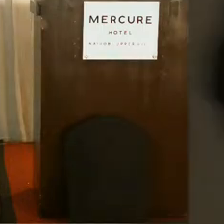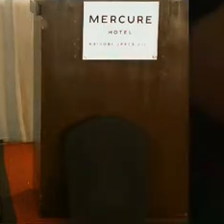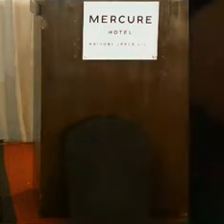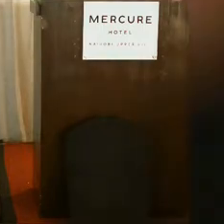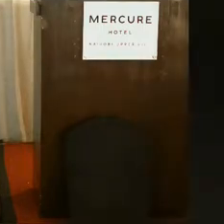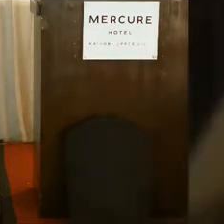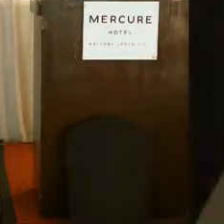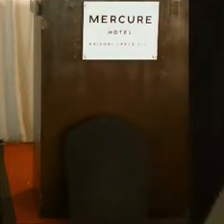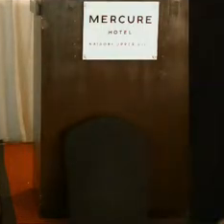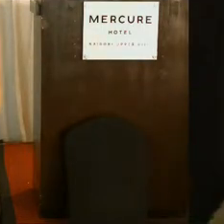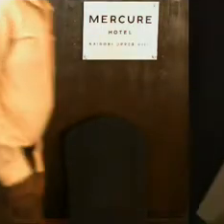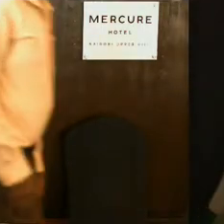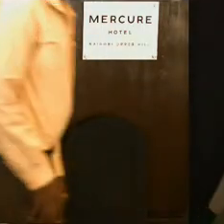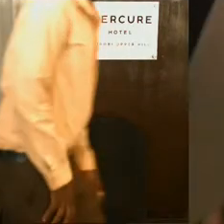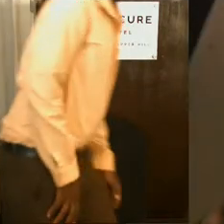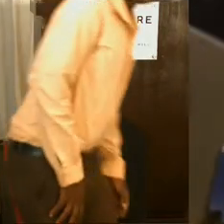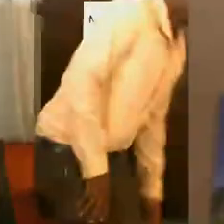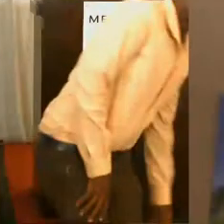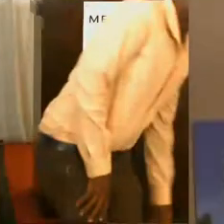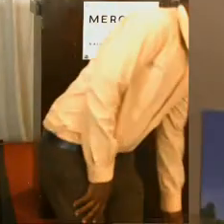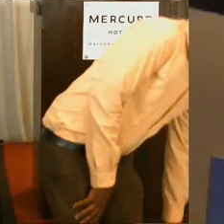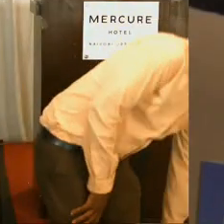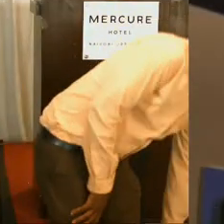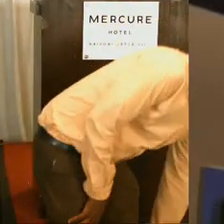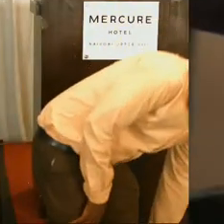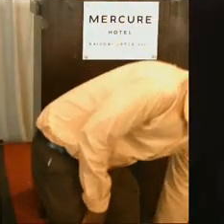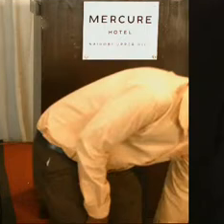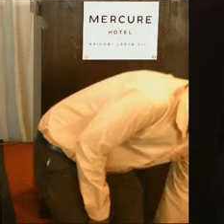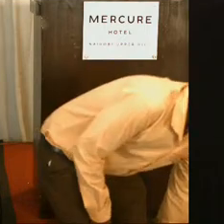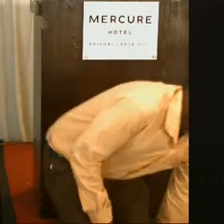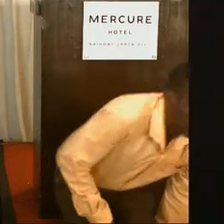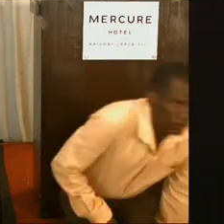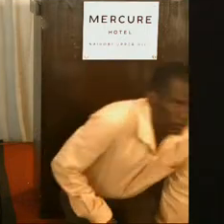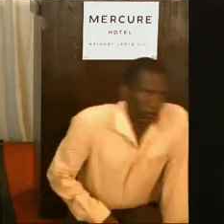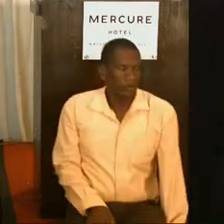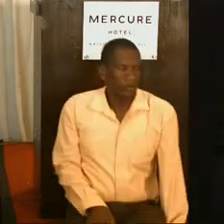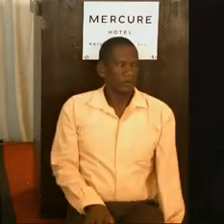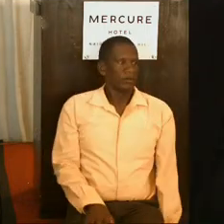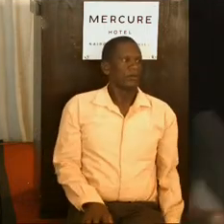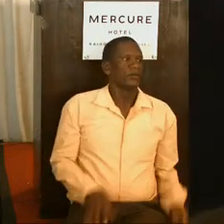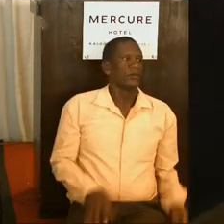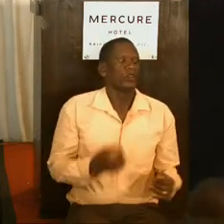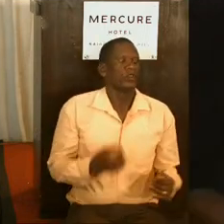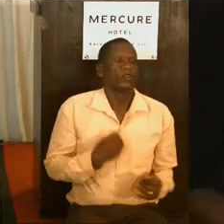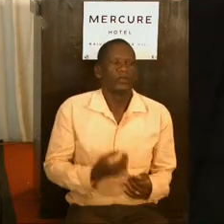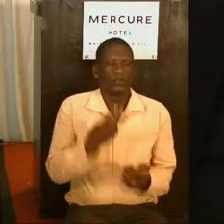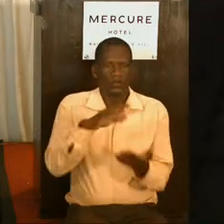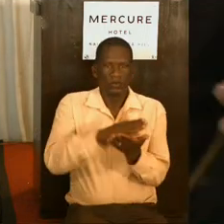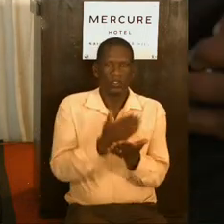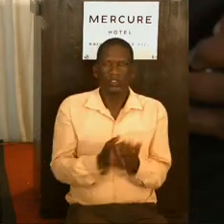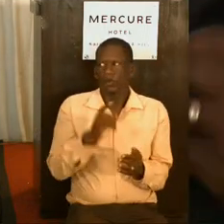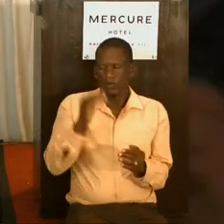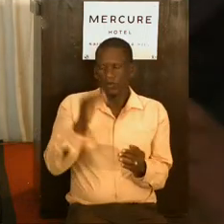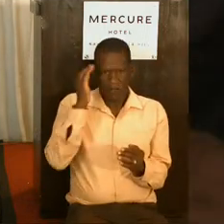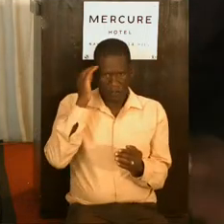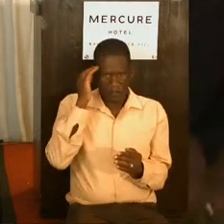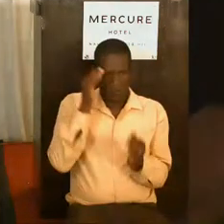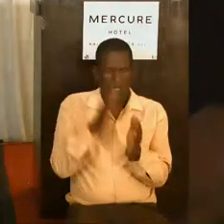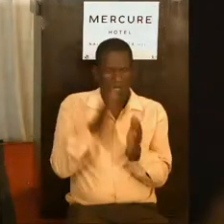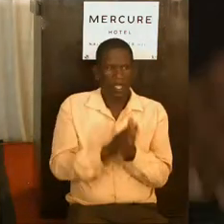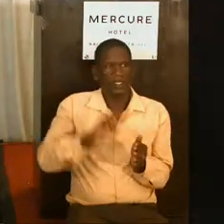thank you very much the hands are already going up I think these people are fired up we are having two sessions one on education